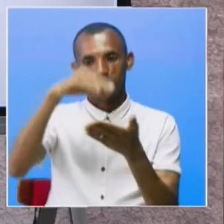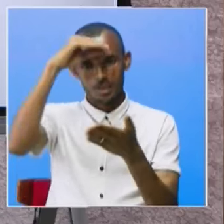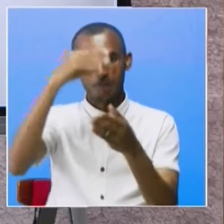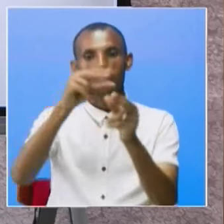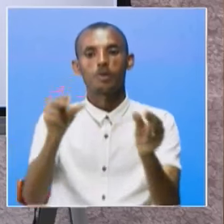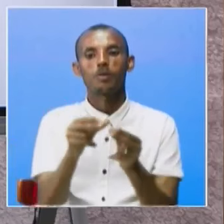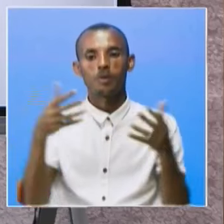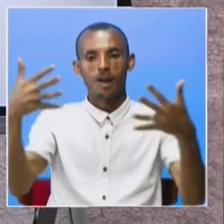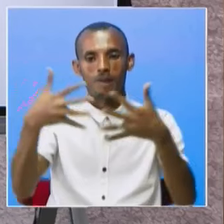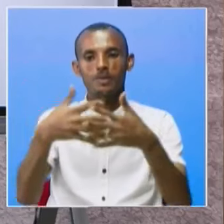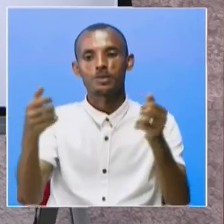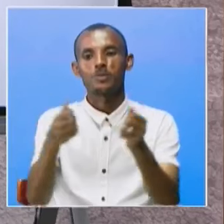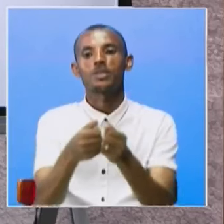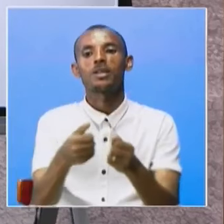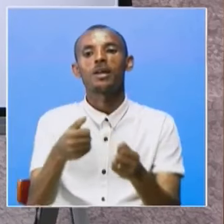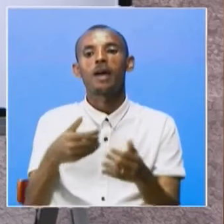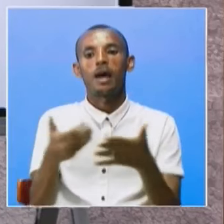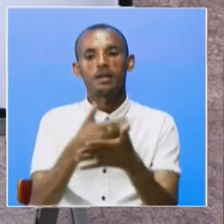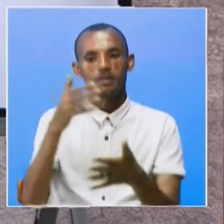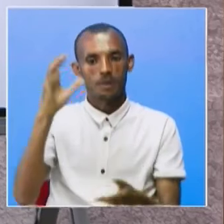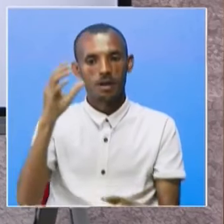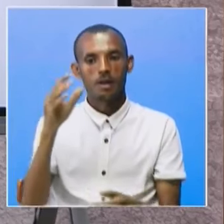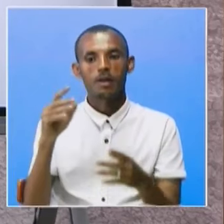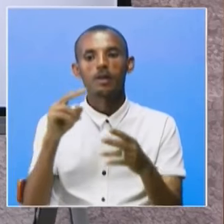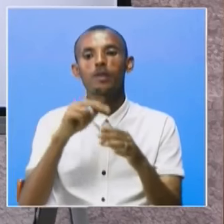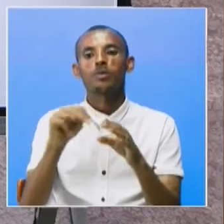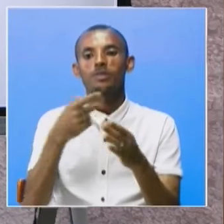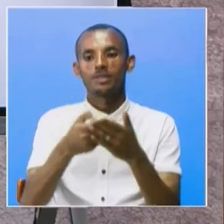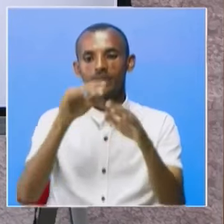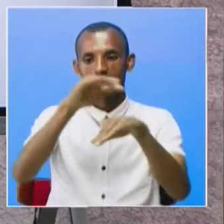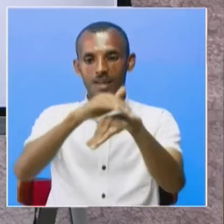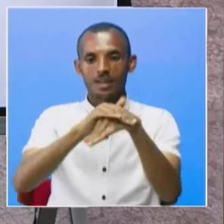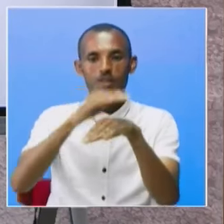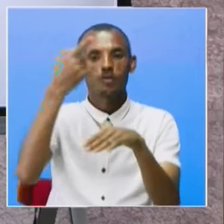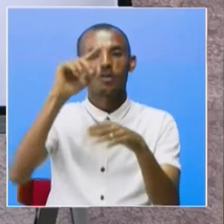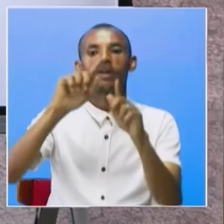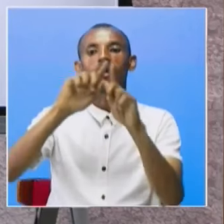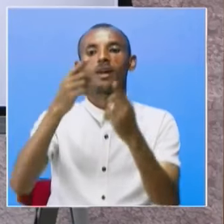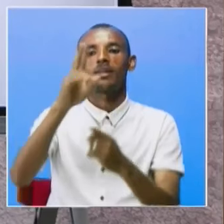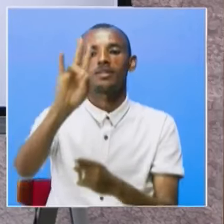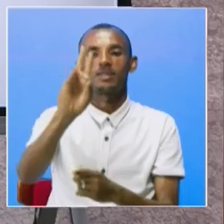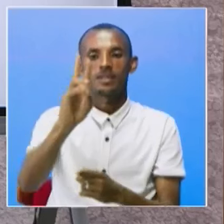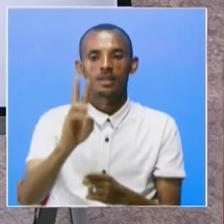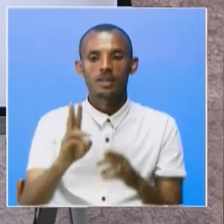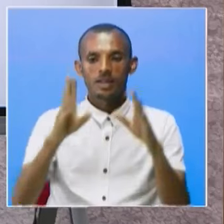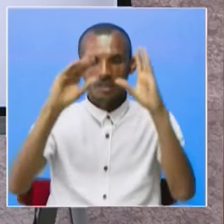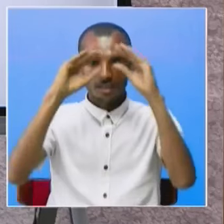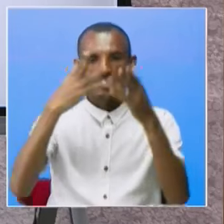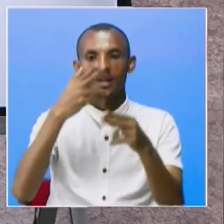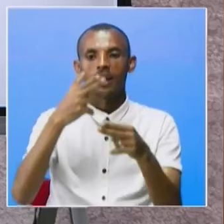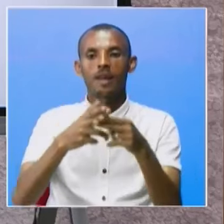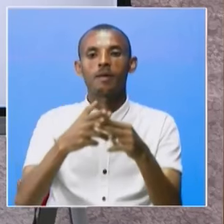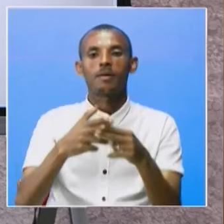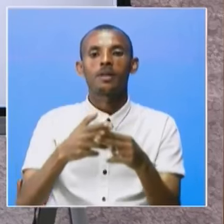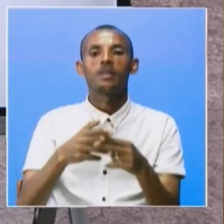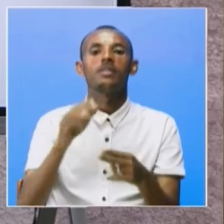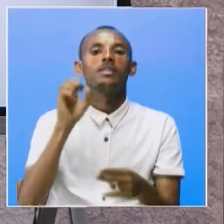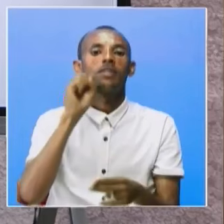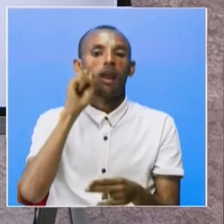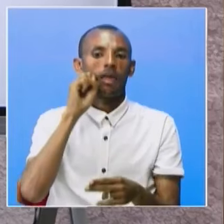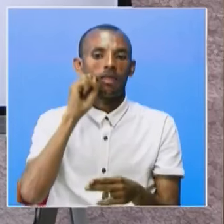in collaboration with Addis Media Network. This is English for grade 6. I am your teacher, Miss Sanait